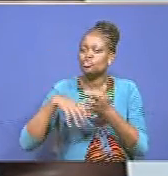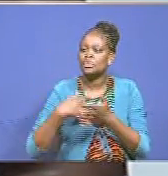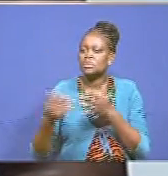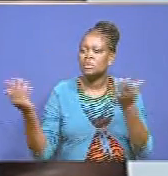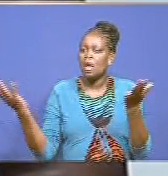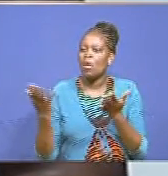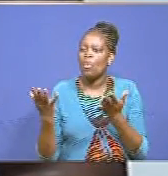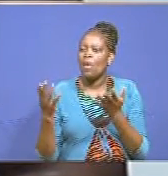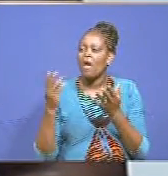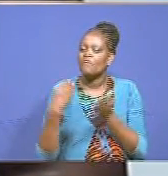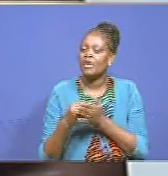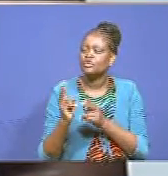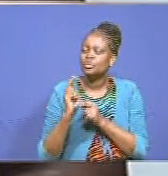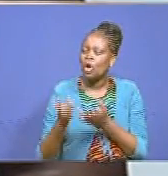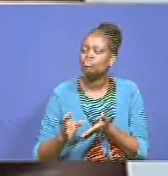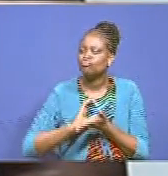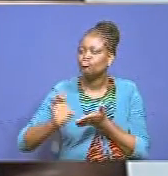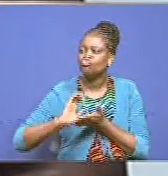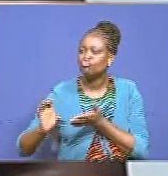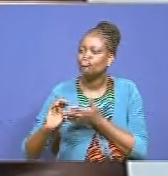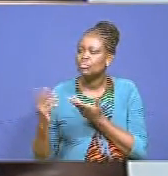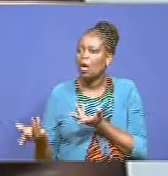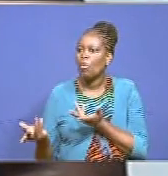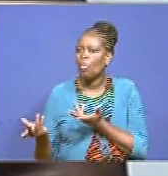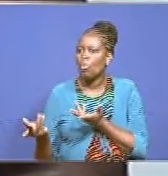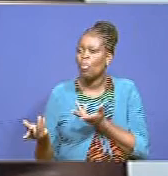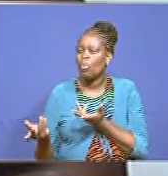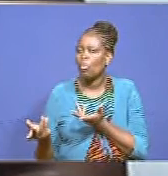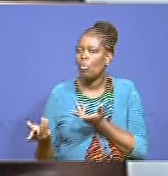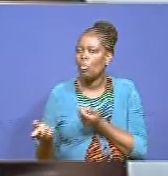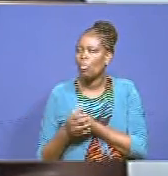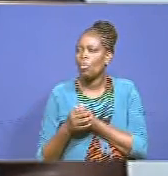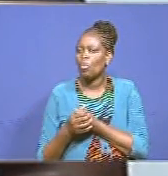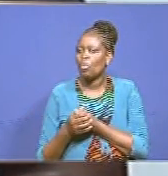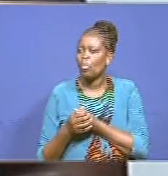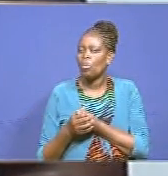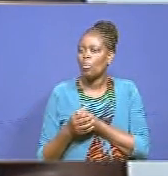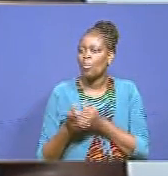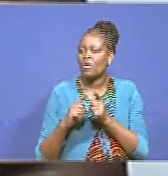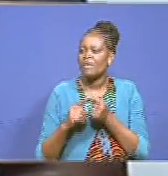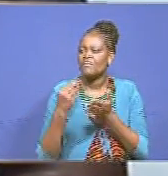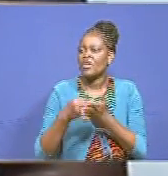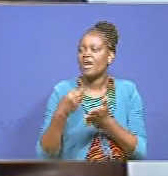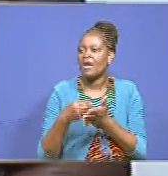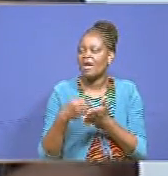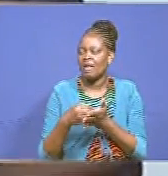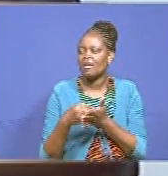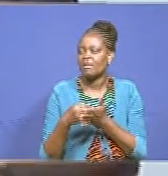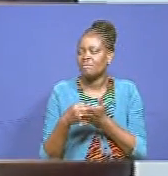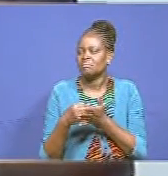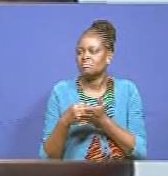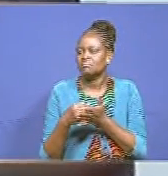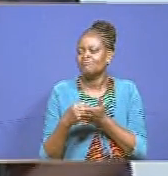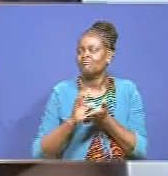should be used, how they should be dispatched to them, how the funds, I mean, they should